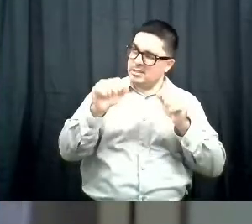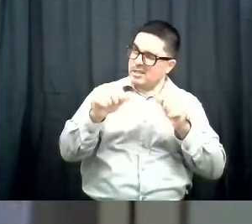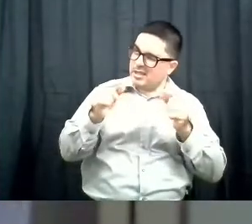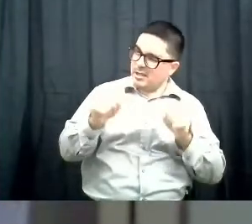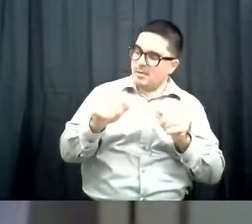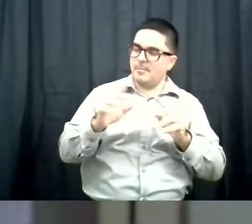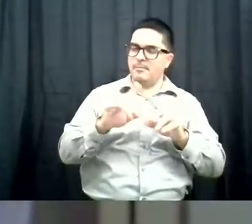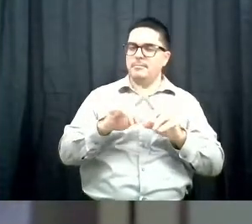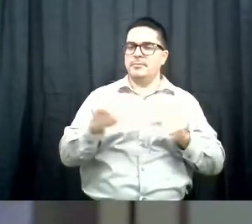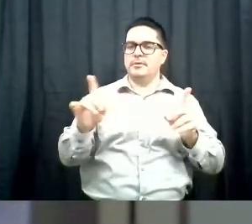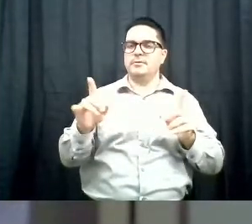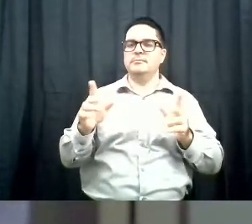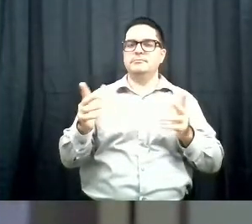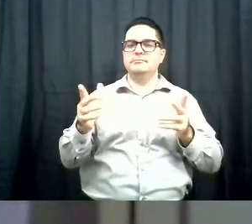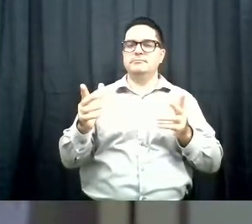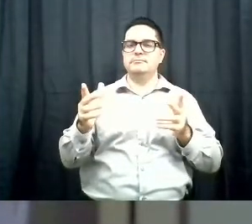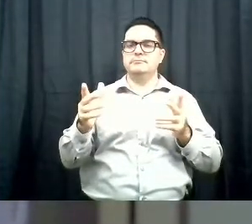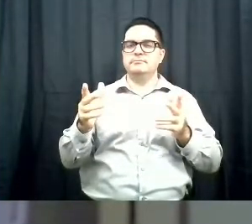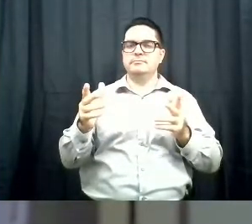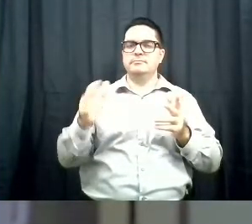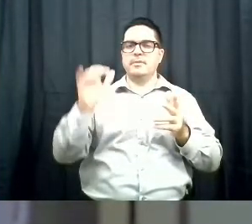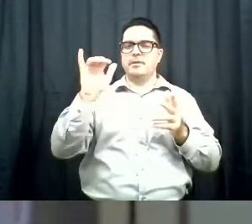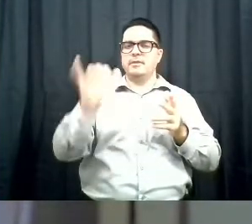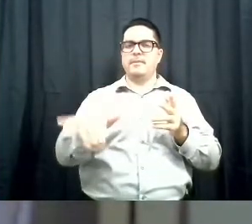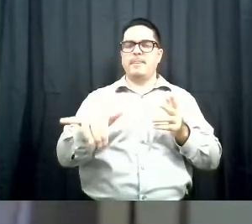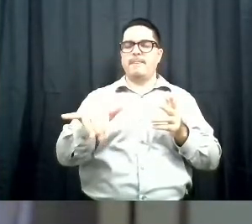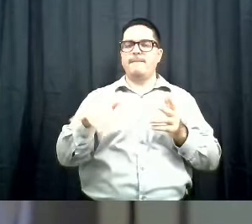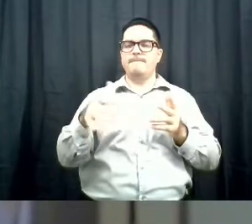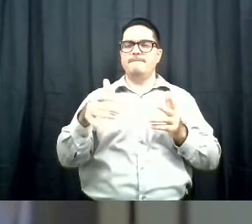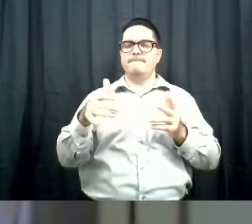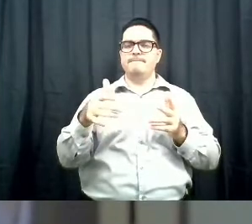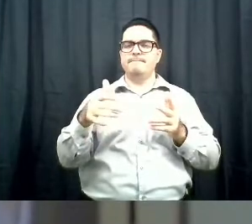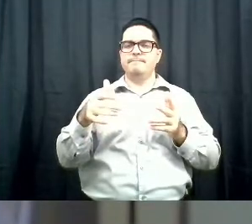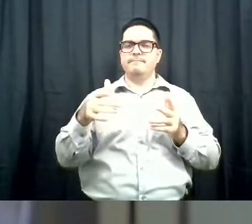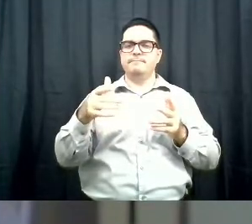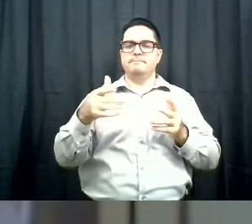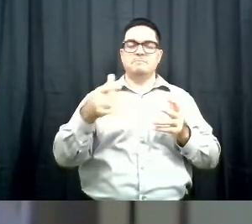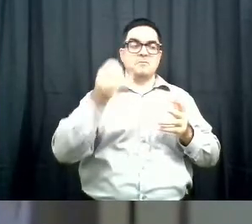and say they said that's what the assumption is. You can't assume money you don't